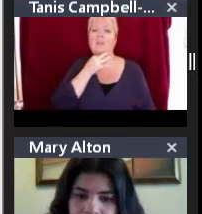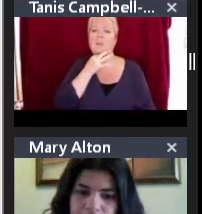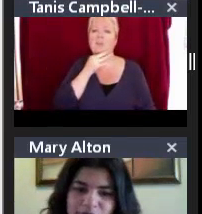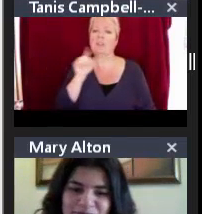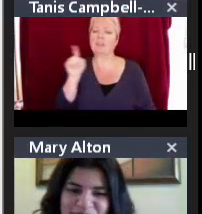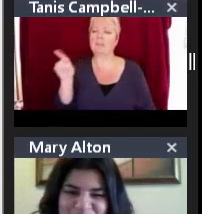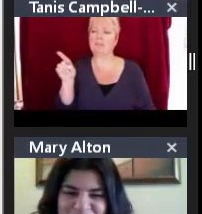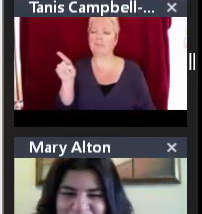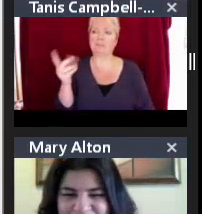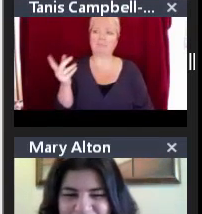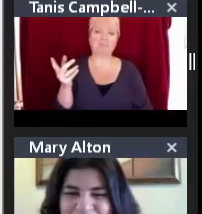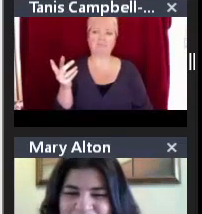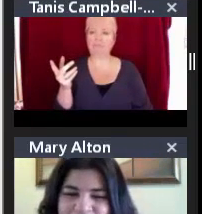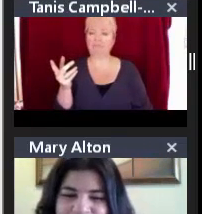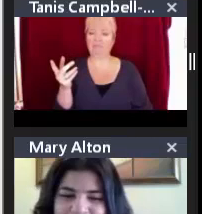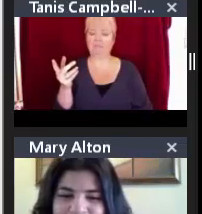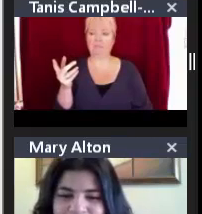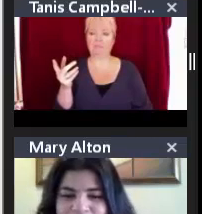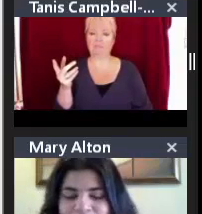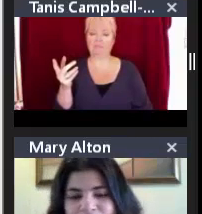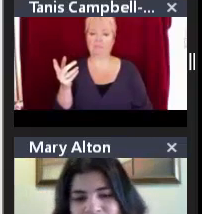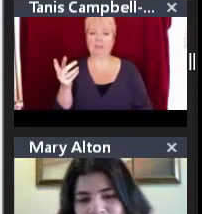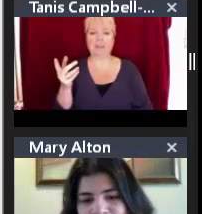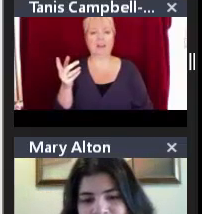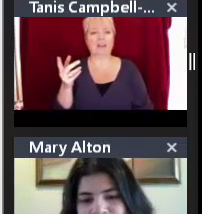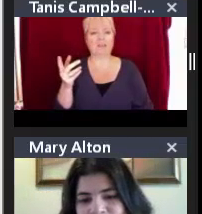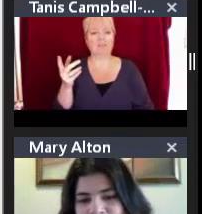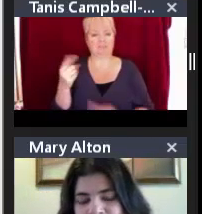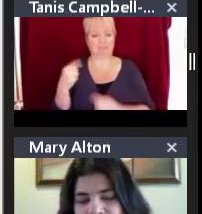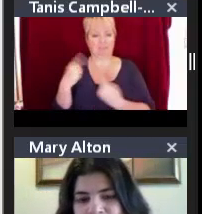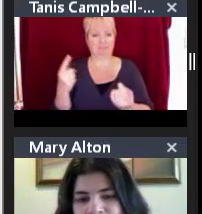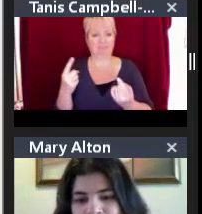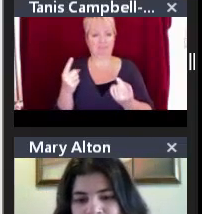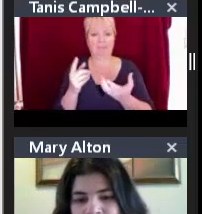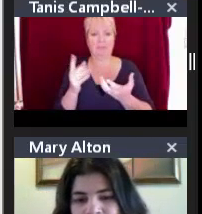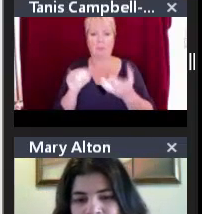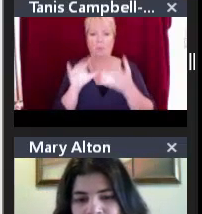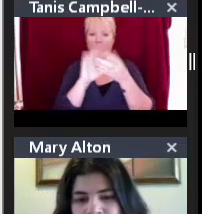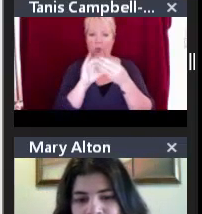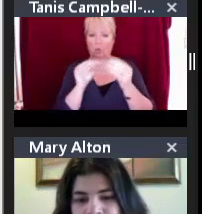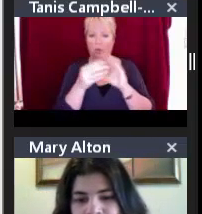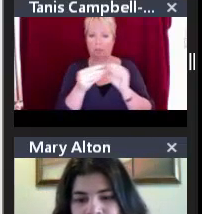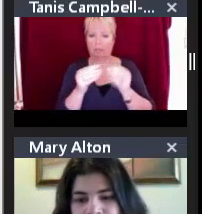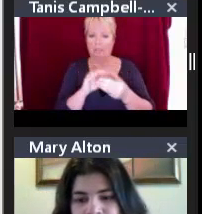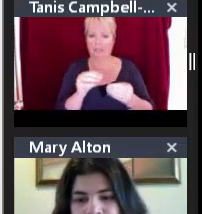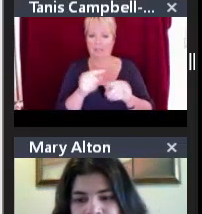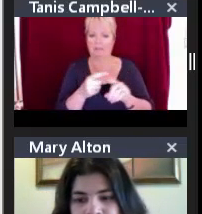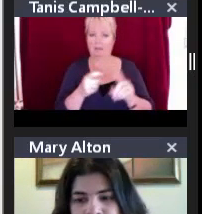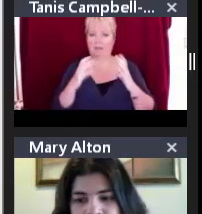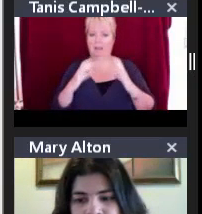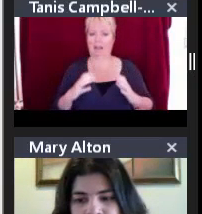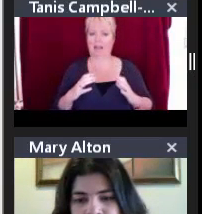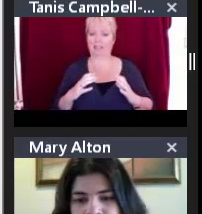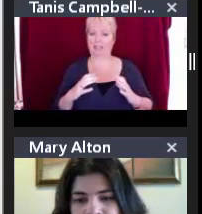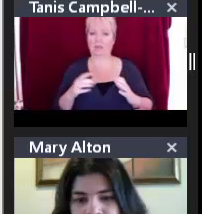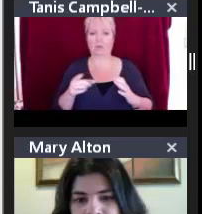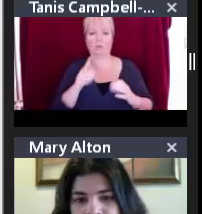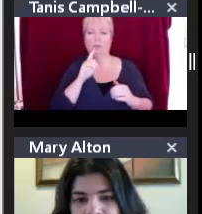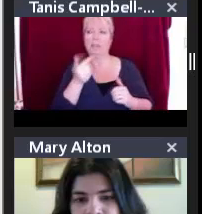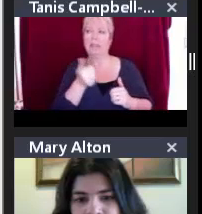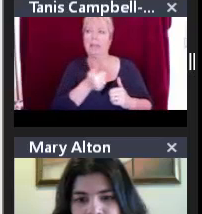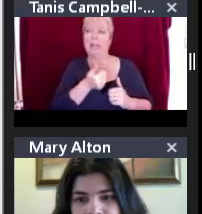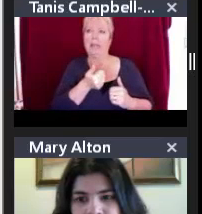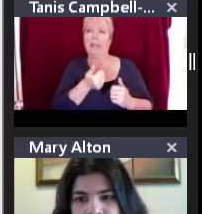particularly struck you within those stories, or anything, any way you can relate that back to your work